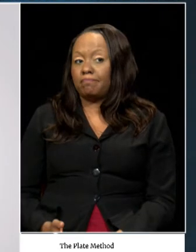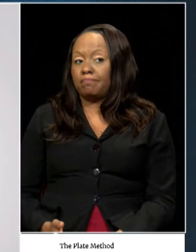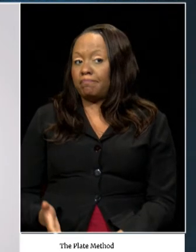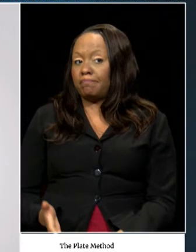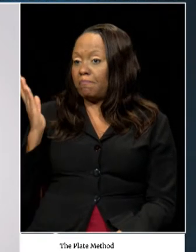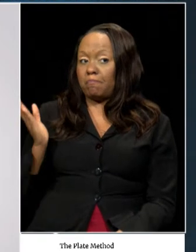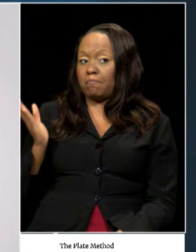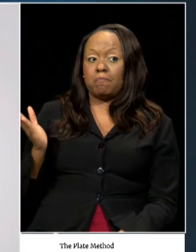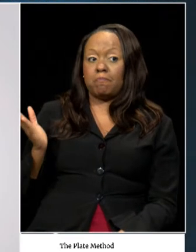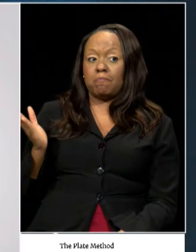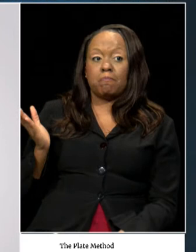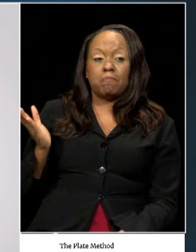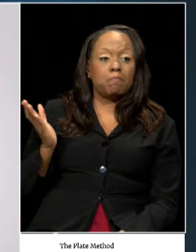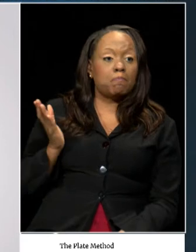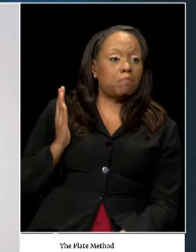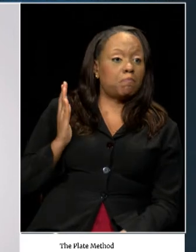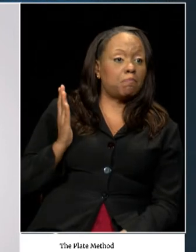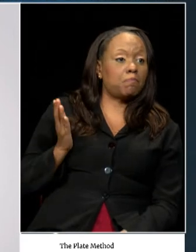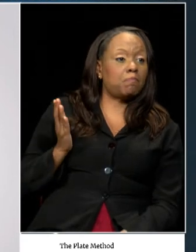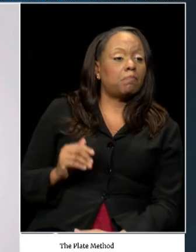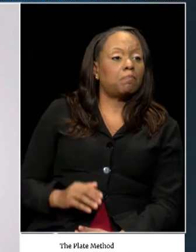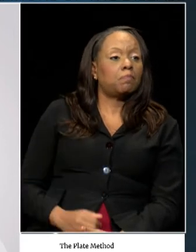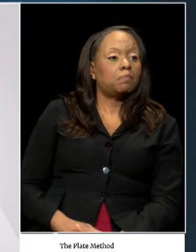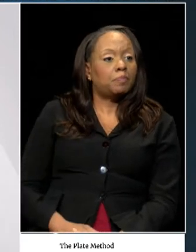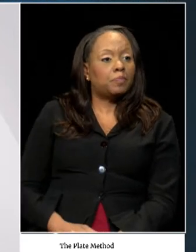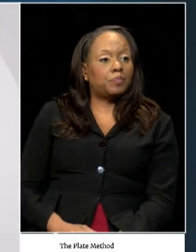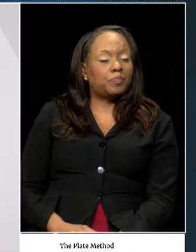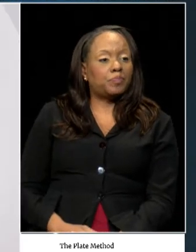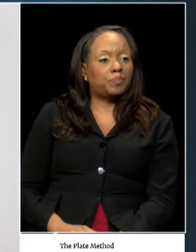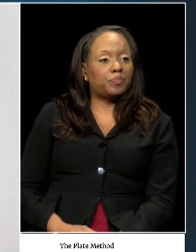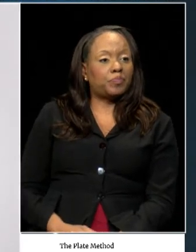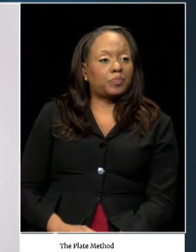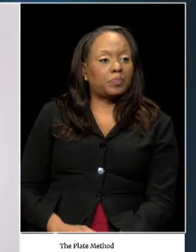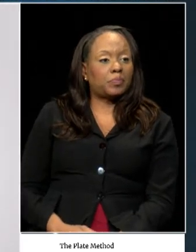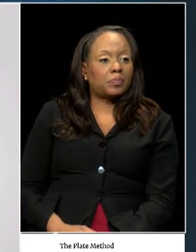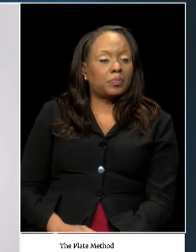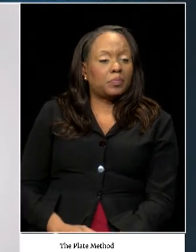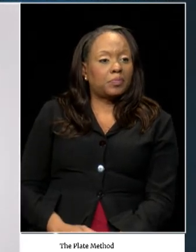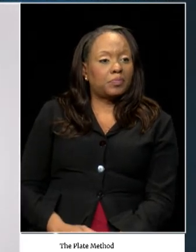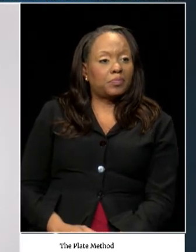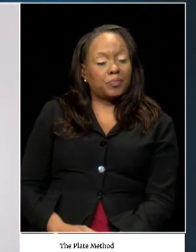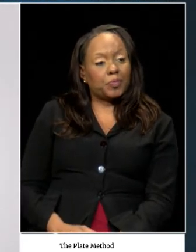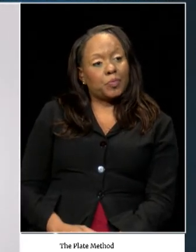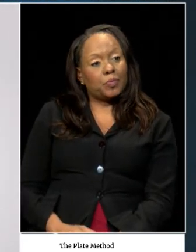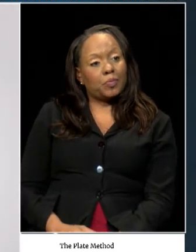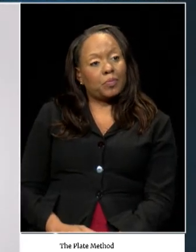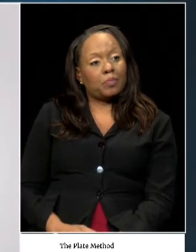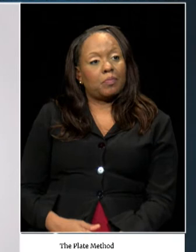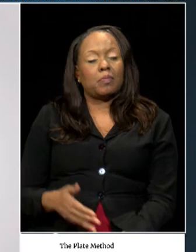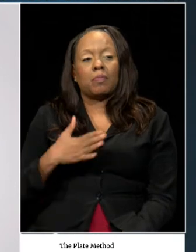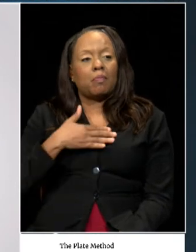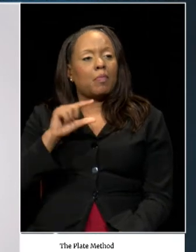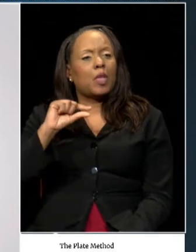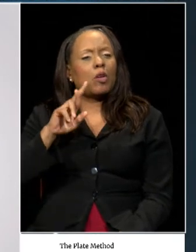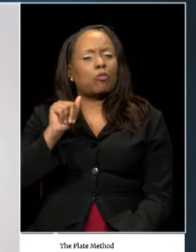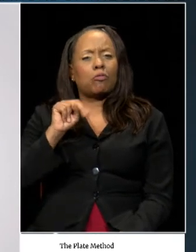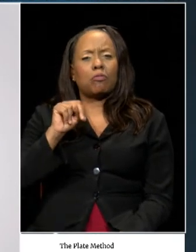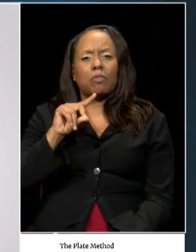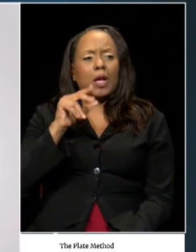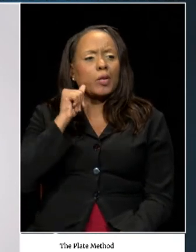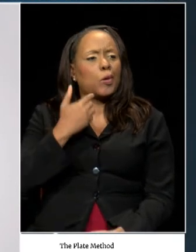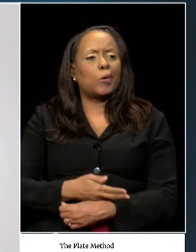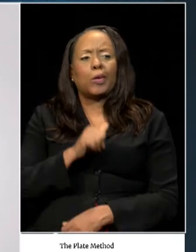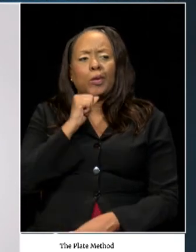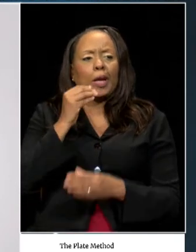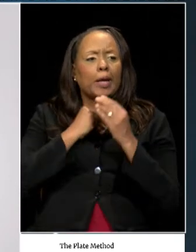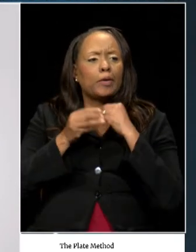very shortly. It says, good evening, my granddaughter would not eat any fruits or vegetables, no matter how I try to cook them. I